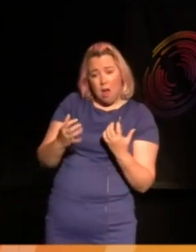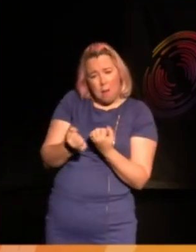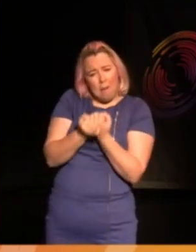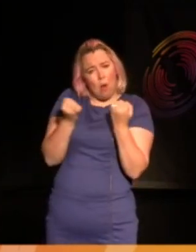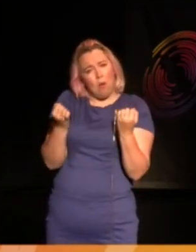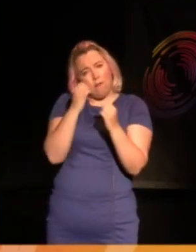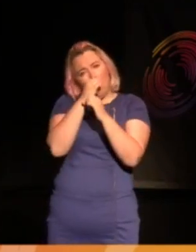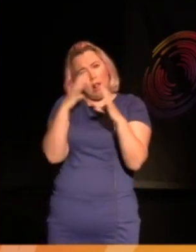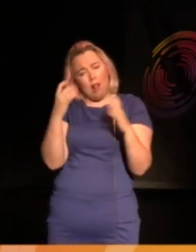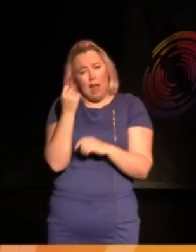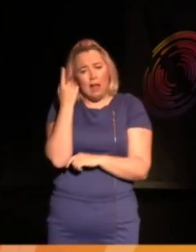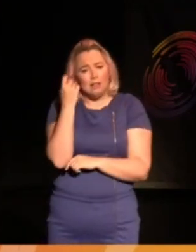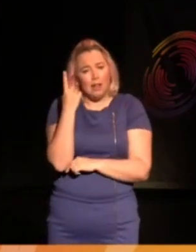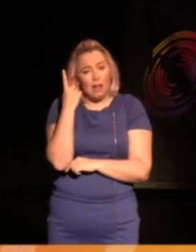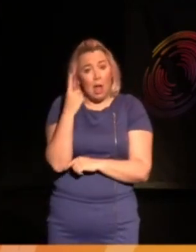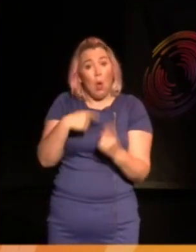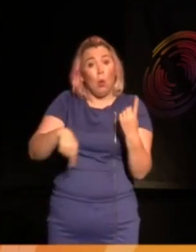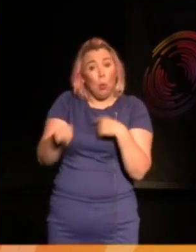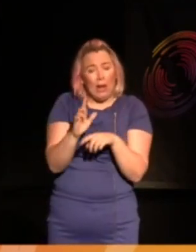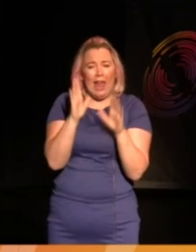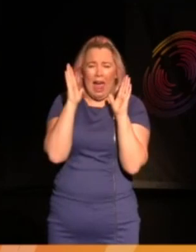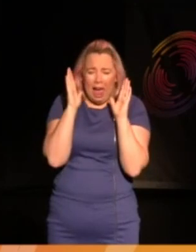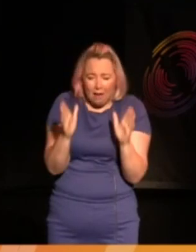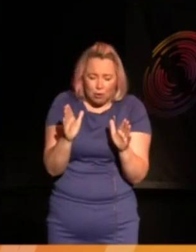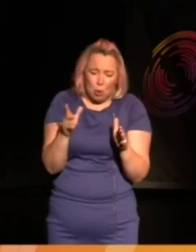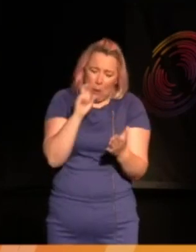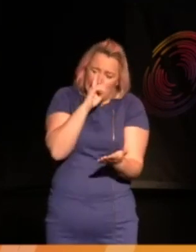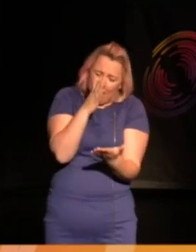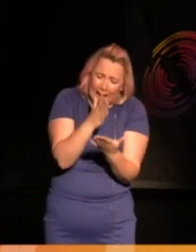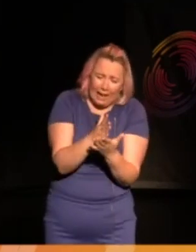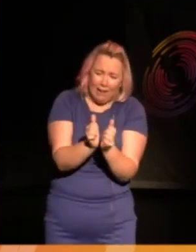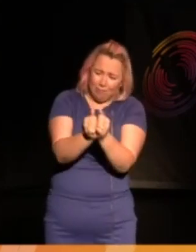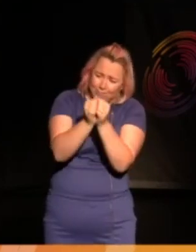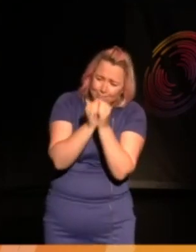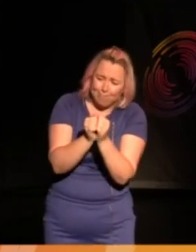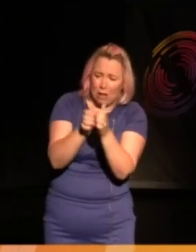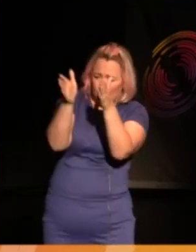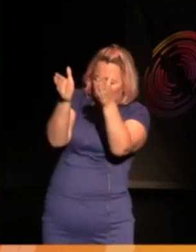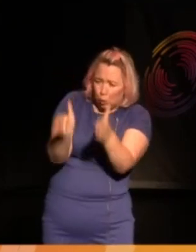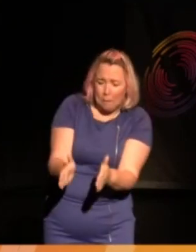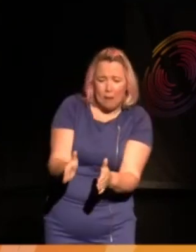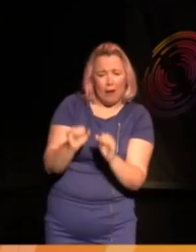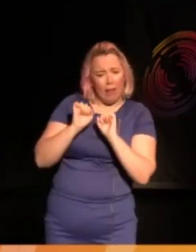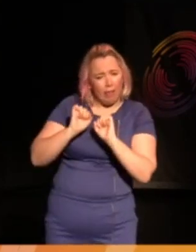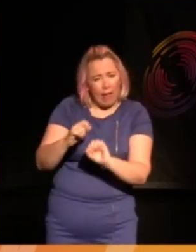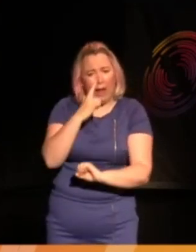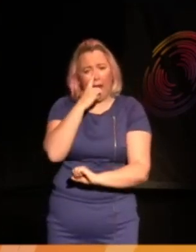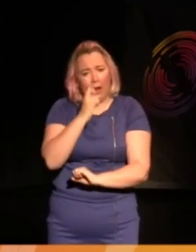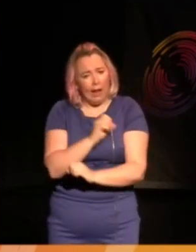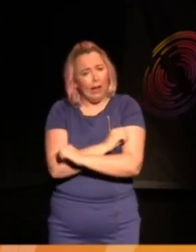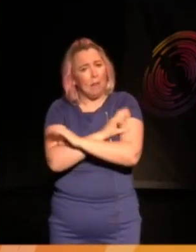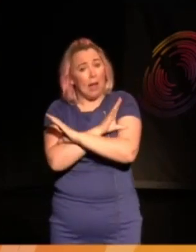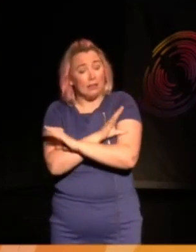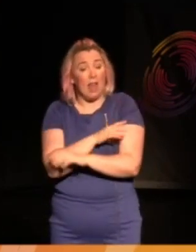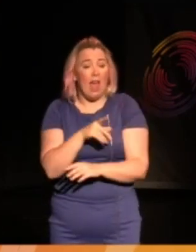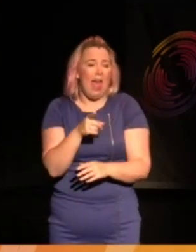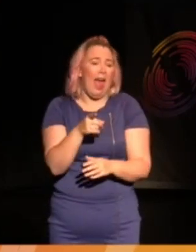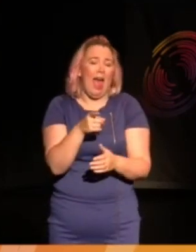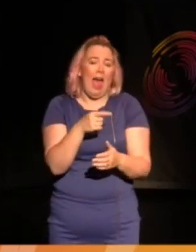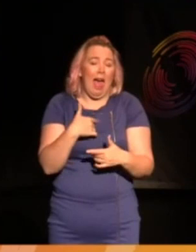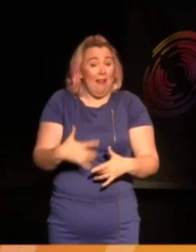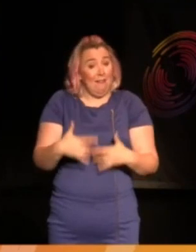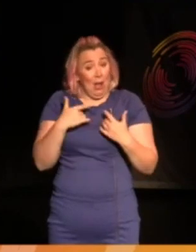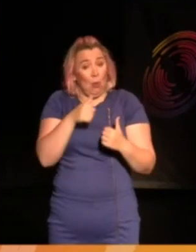really believe in humans and their capacity. You know, I sometimes say, you know, have a go at falling in love with humans